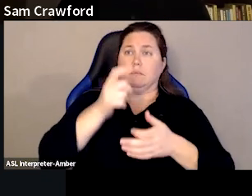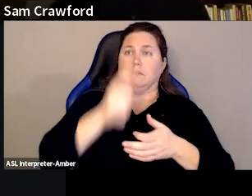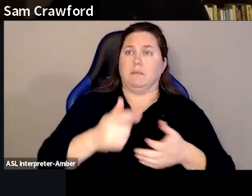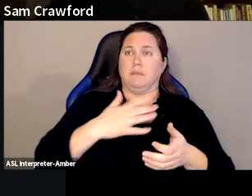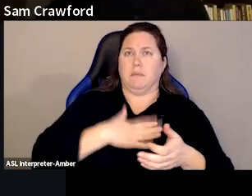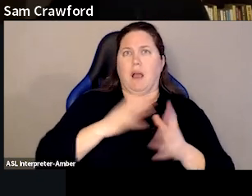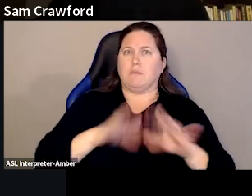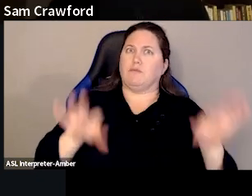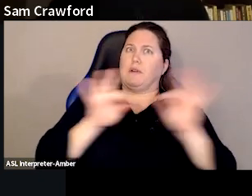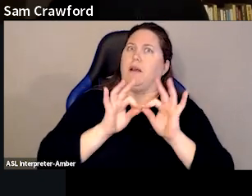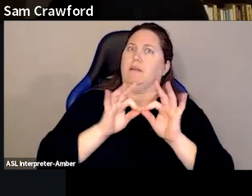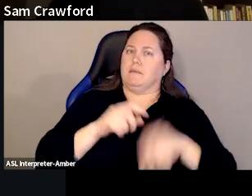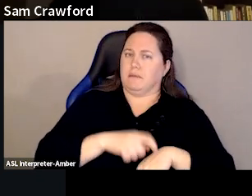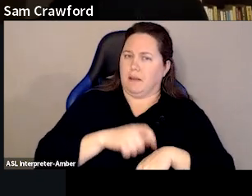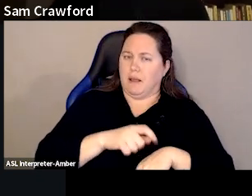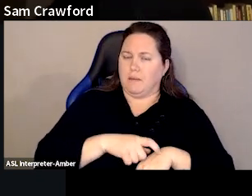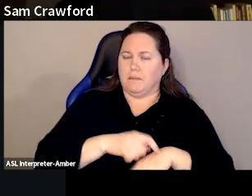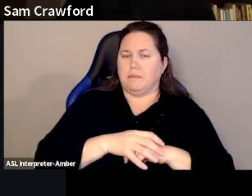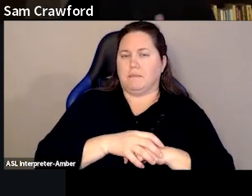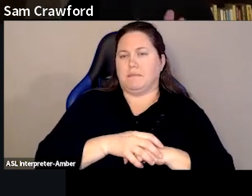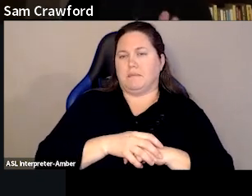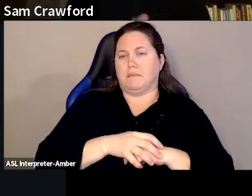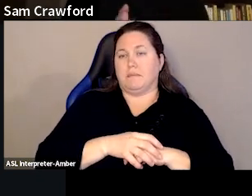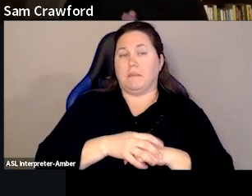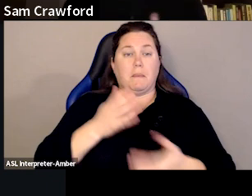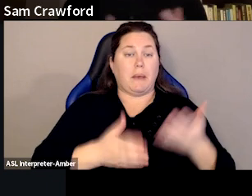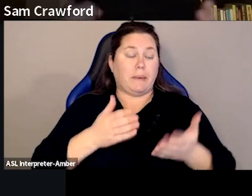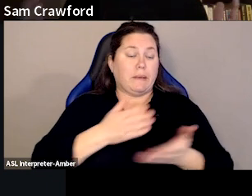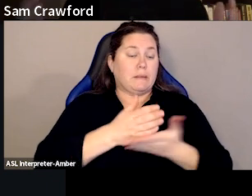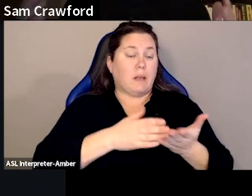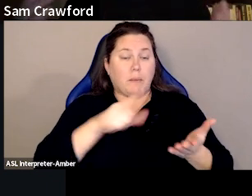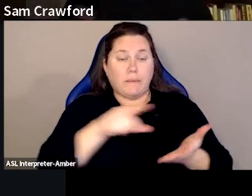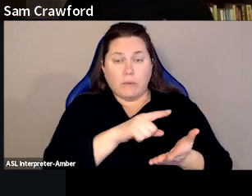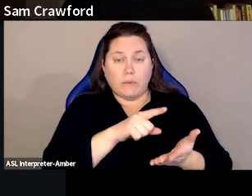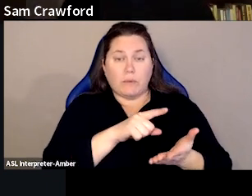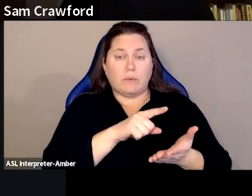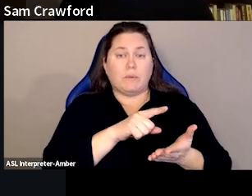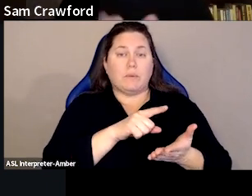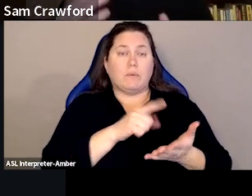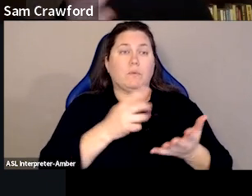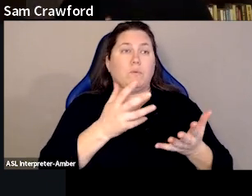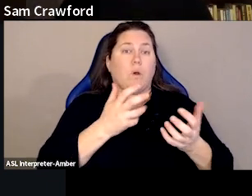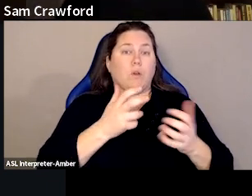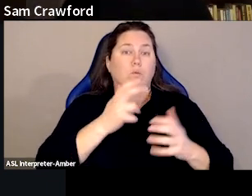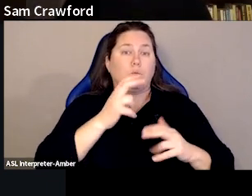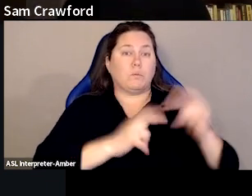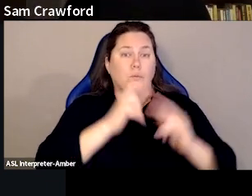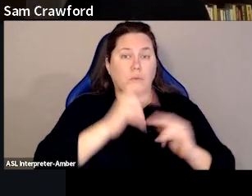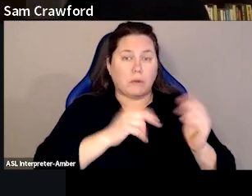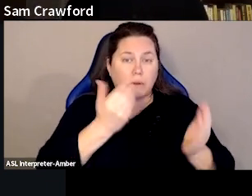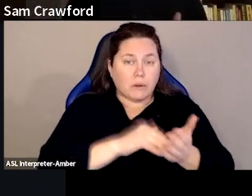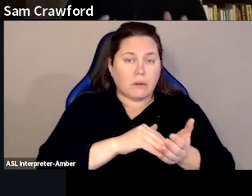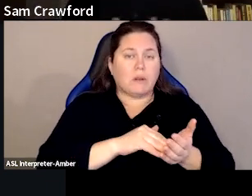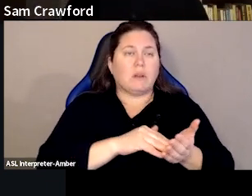hazard a guess, some of these reasons, there'll be some of us who, let's say, are about to embark on a rebuild and want to assess our